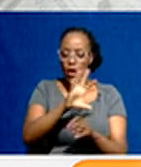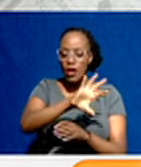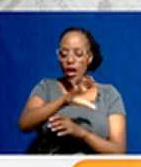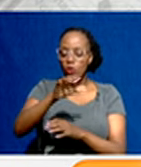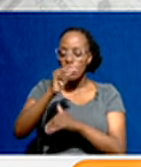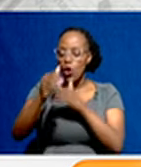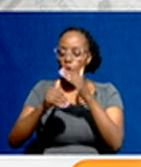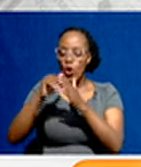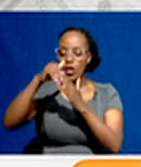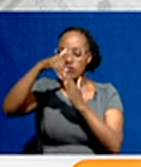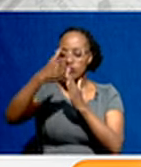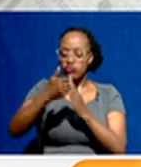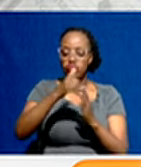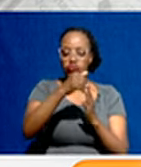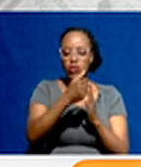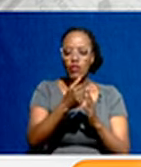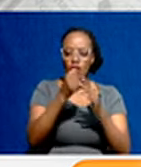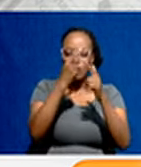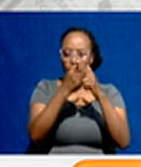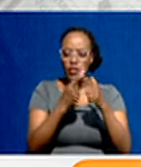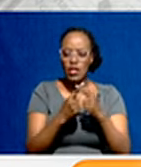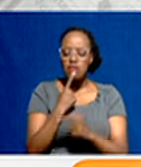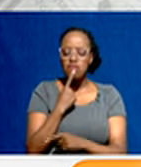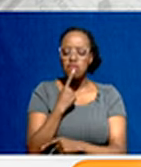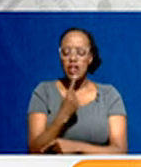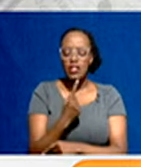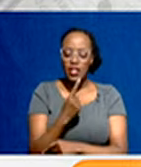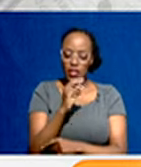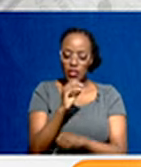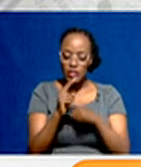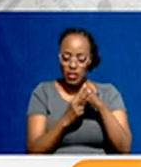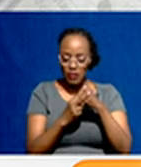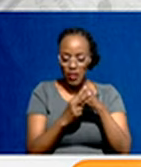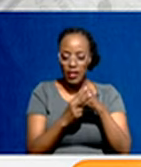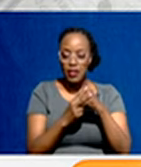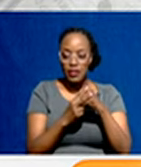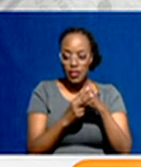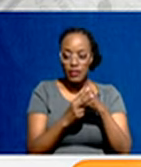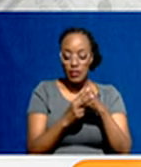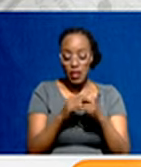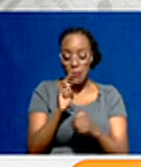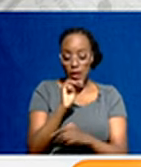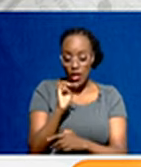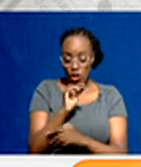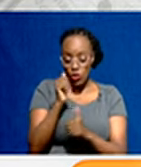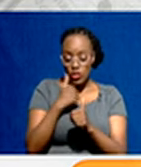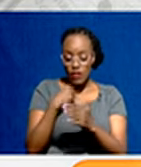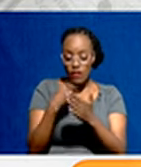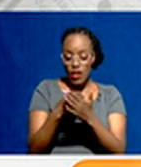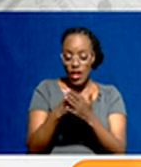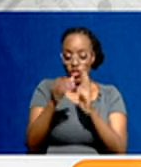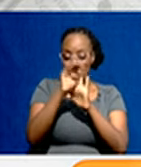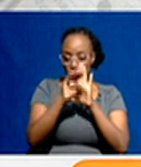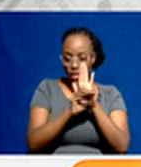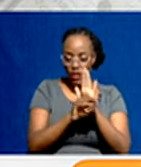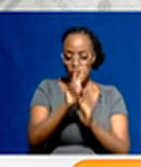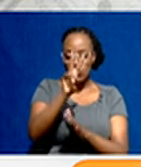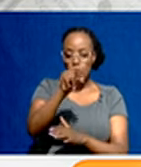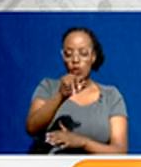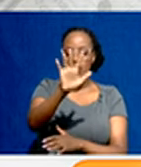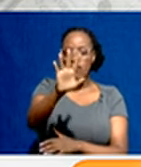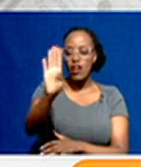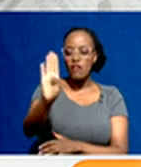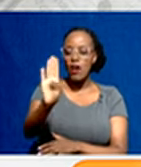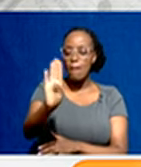generated receipts amounting to 107 million shillings of a statement of the financial statements totaling 2.5